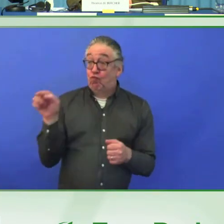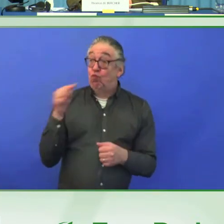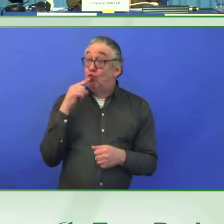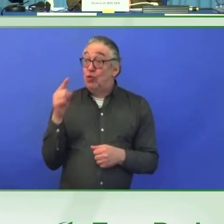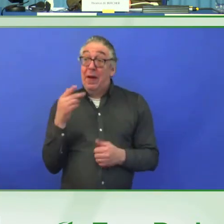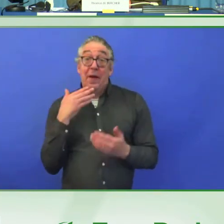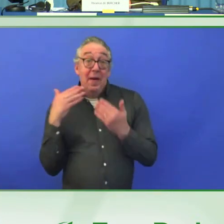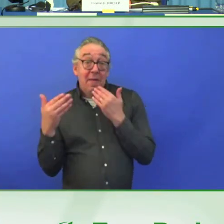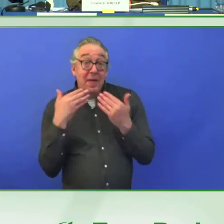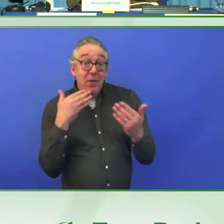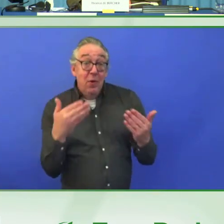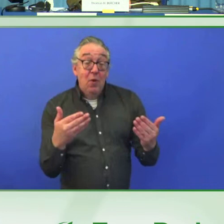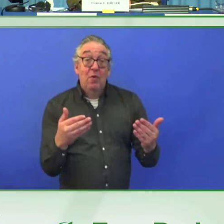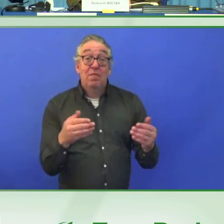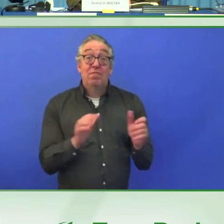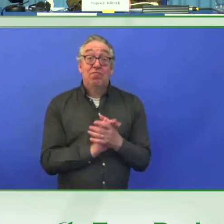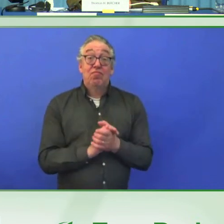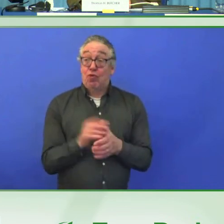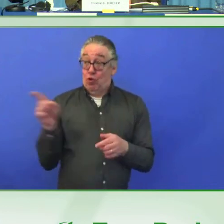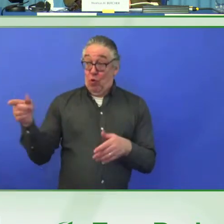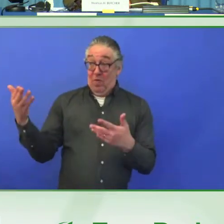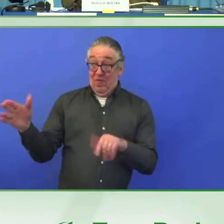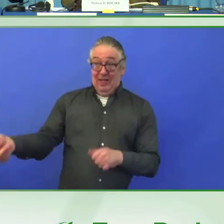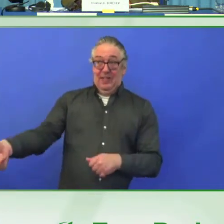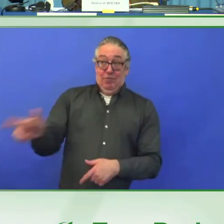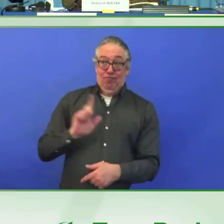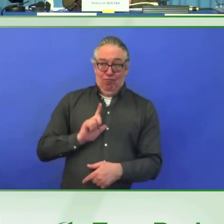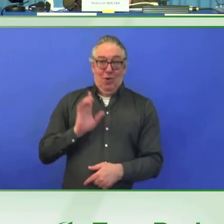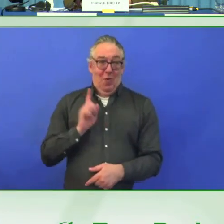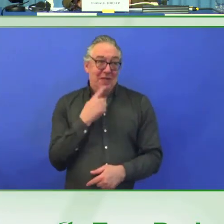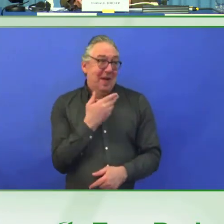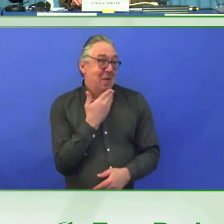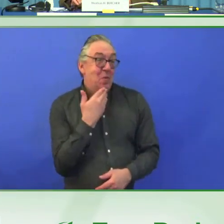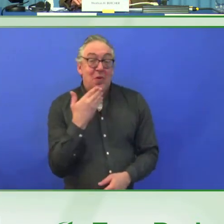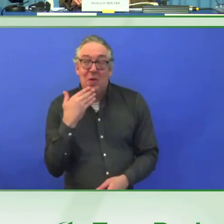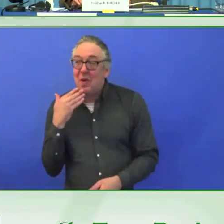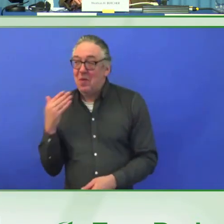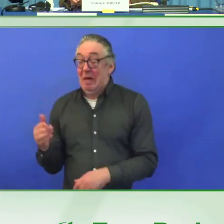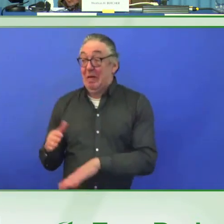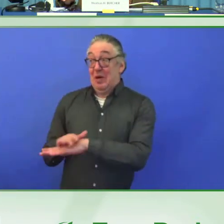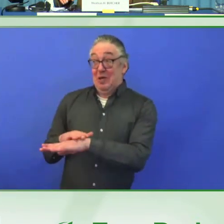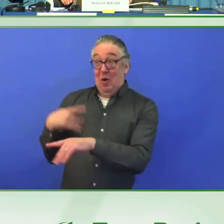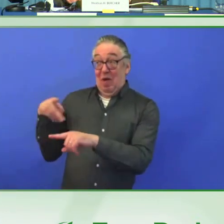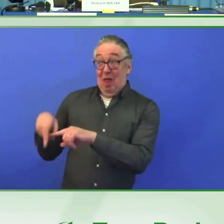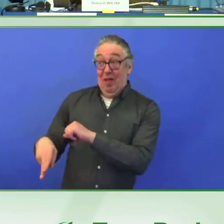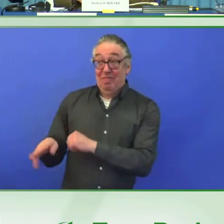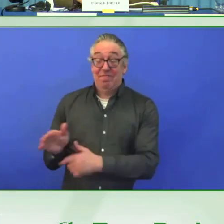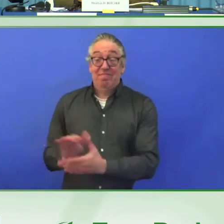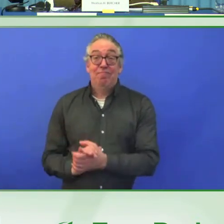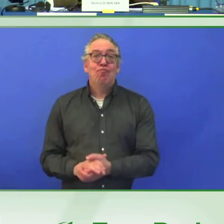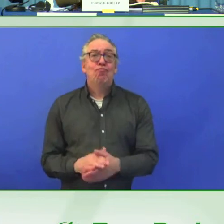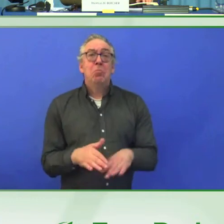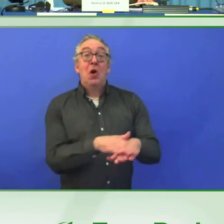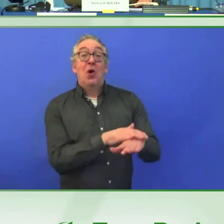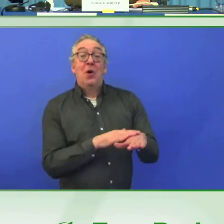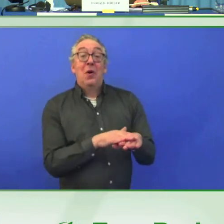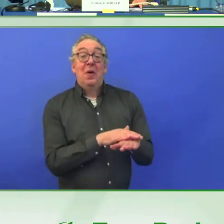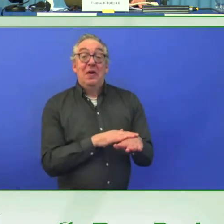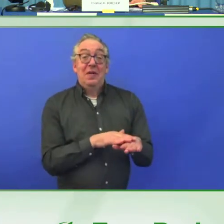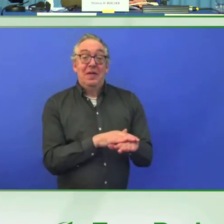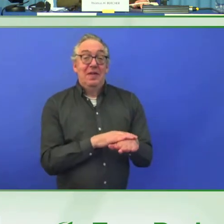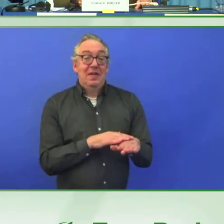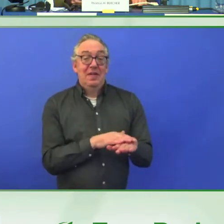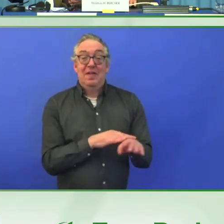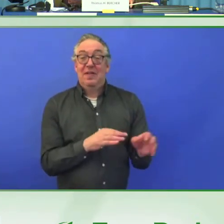you've done so. Thanks so much. Sorry about that. So a lot of thanks. Sorry, Francis, this time we'll